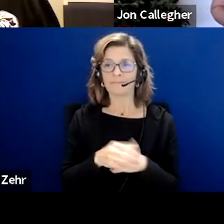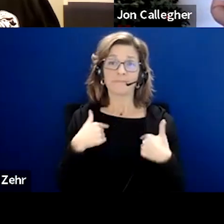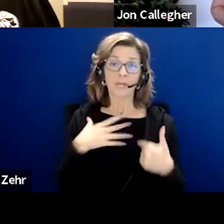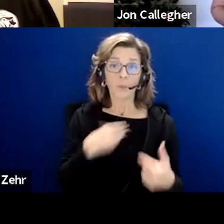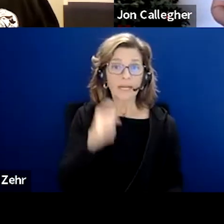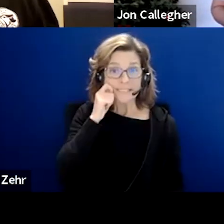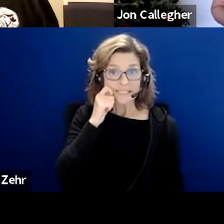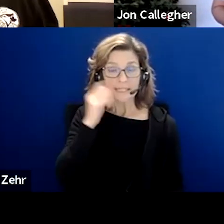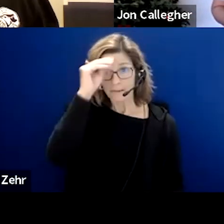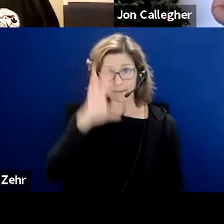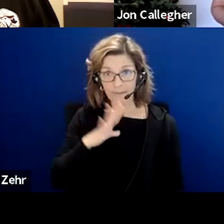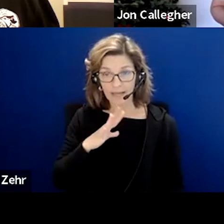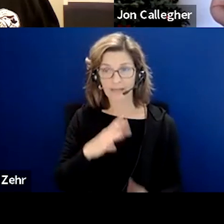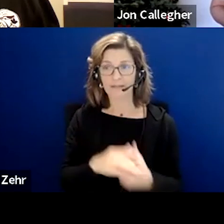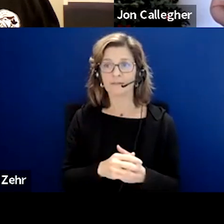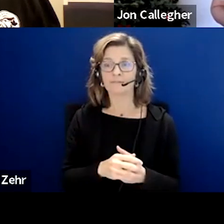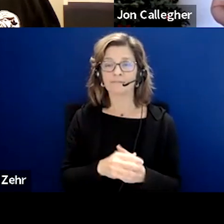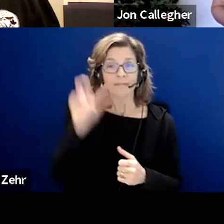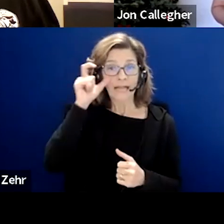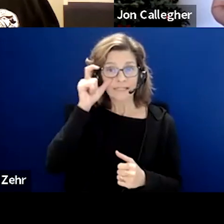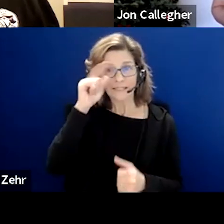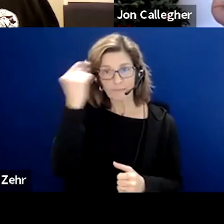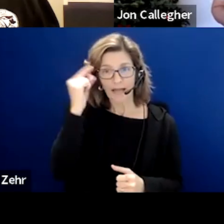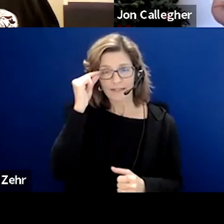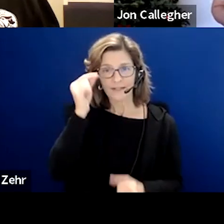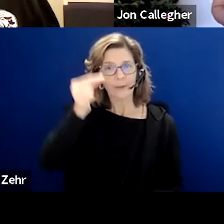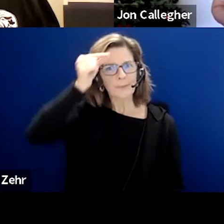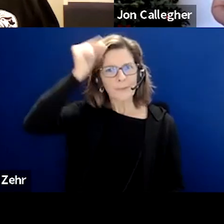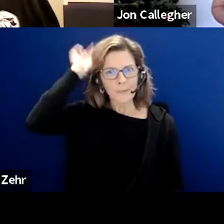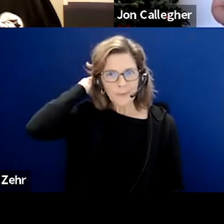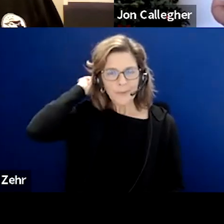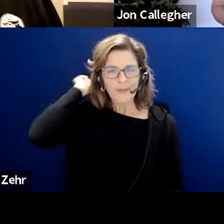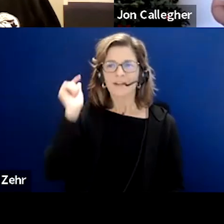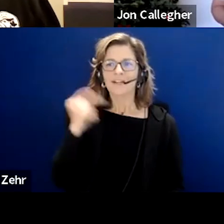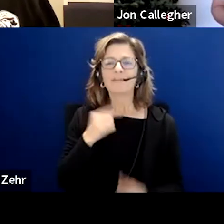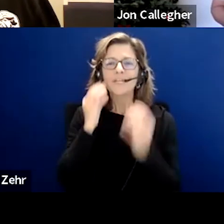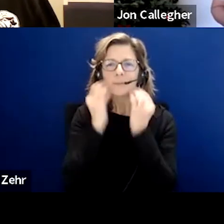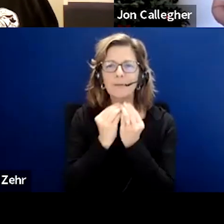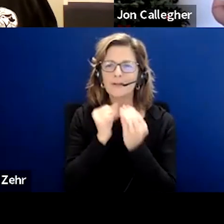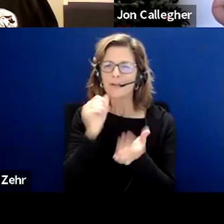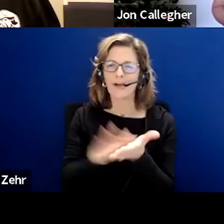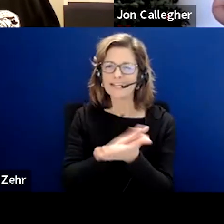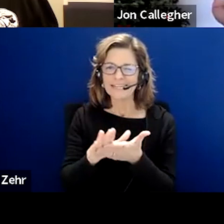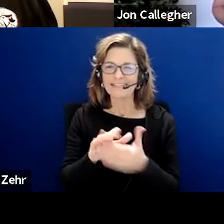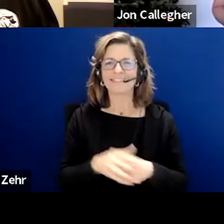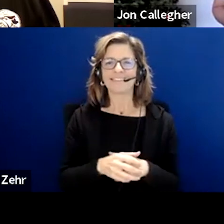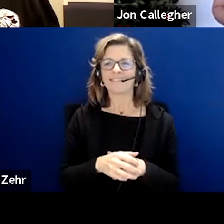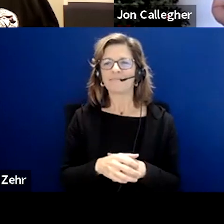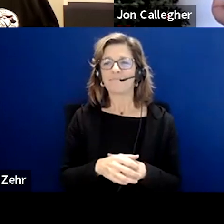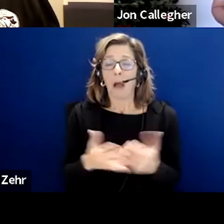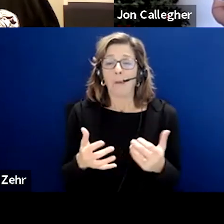white-skinned man, black glasses, buzz cut, unkempt beard. I'm just